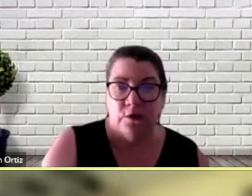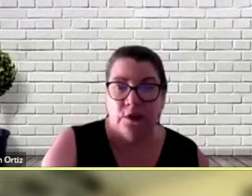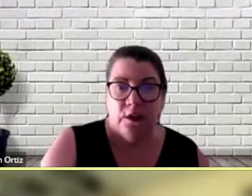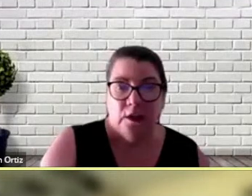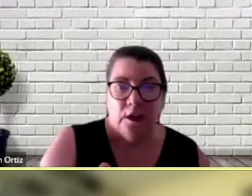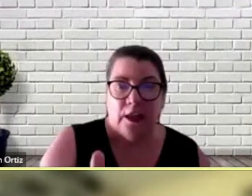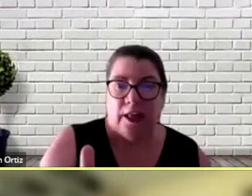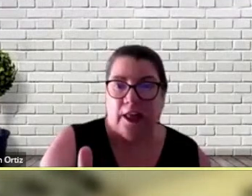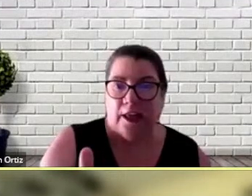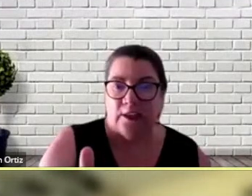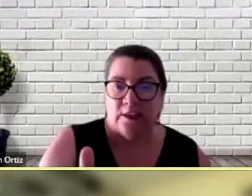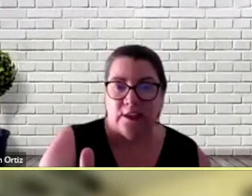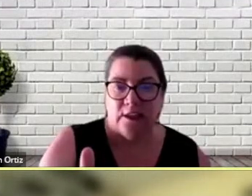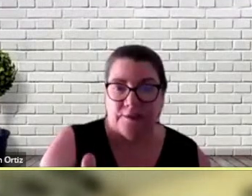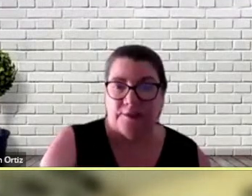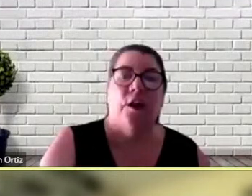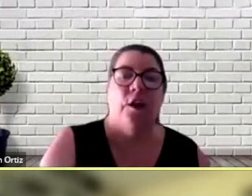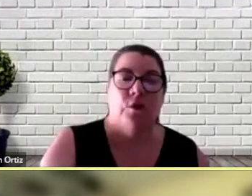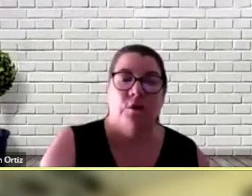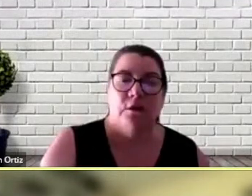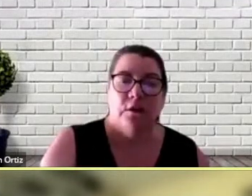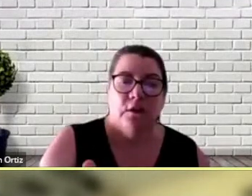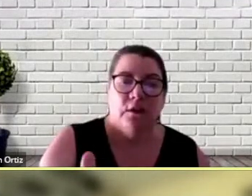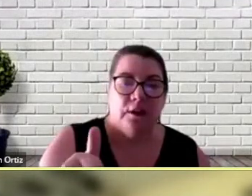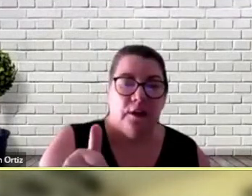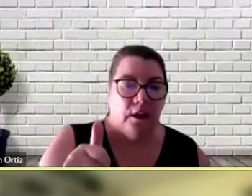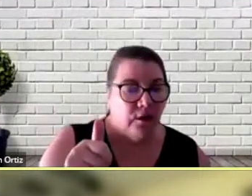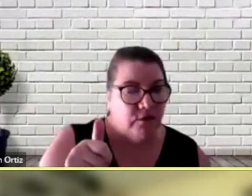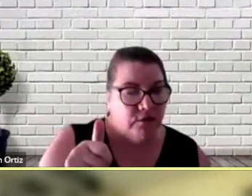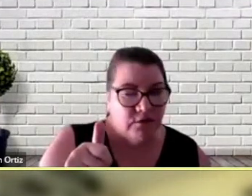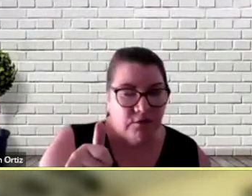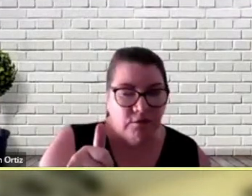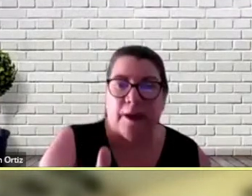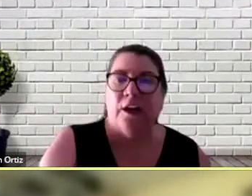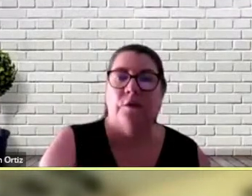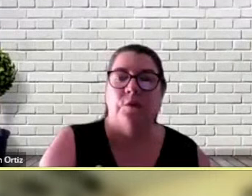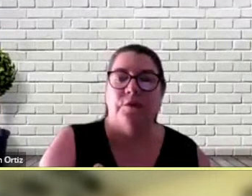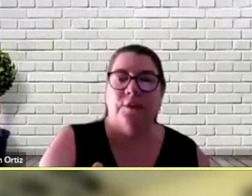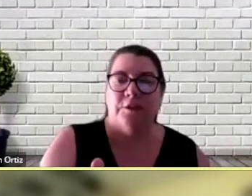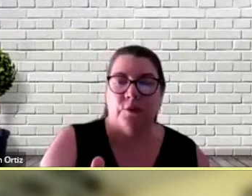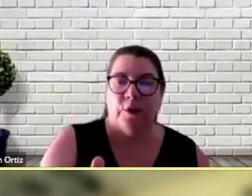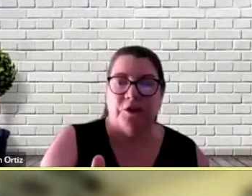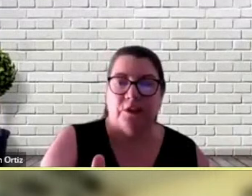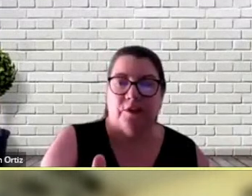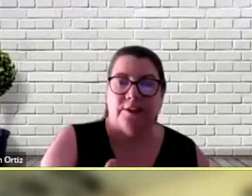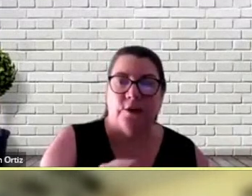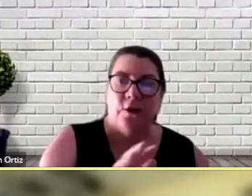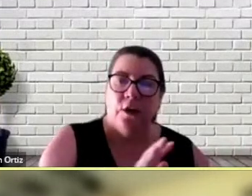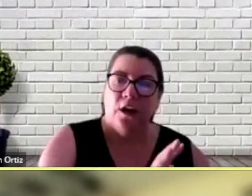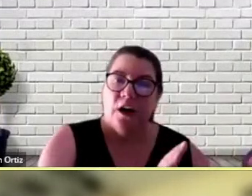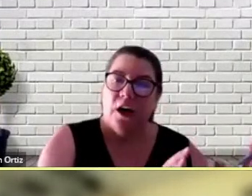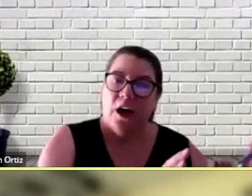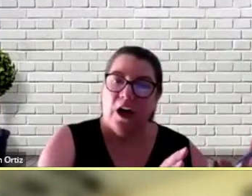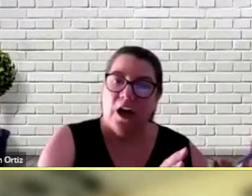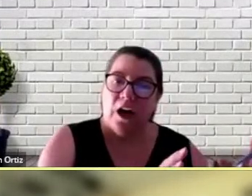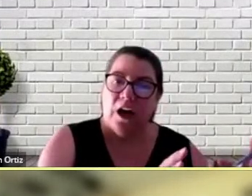already enrolled? And if so, we may go through some disruption on that.